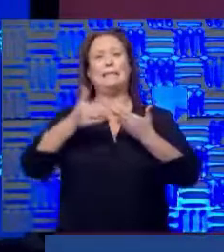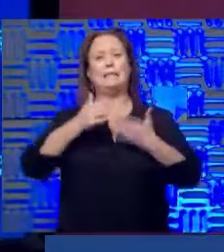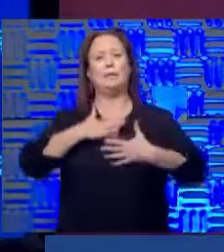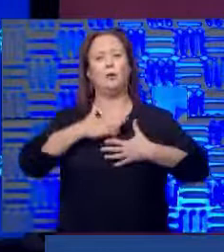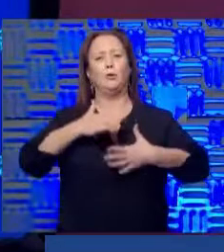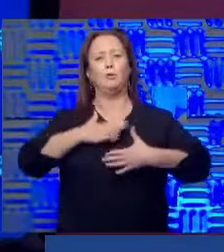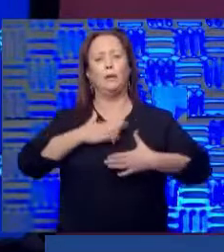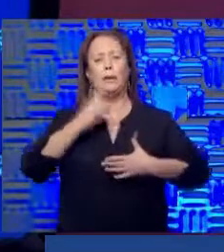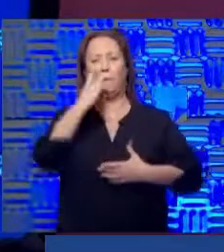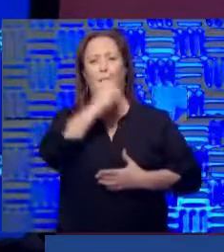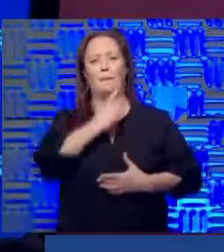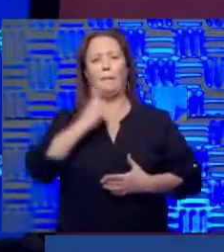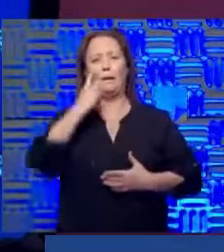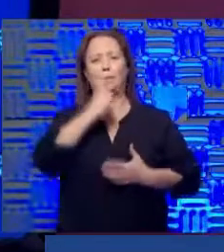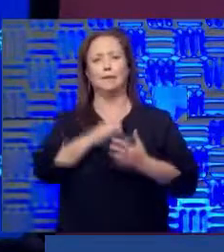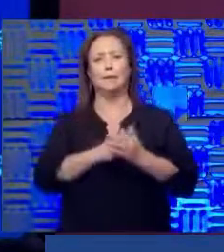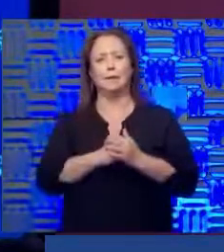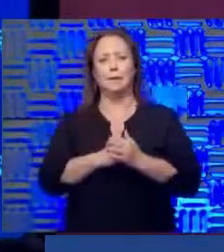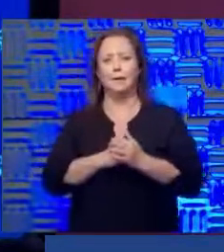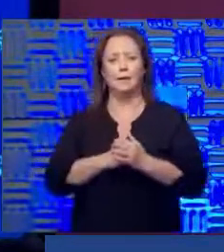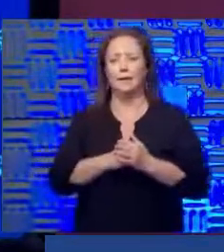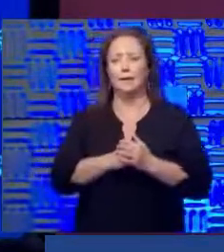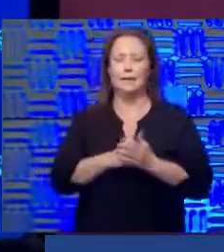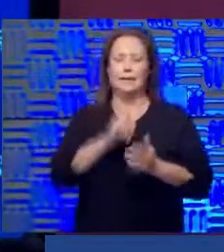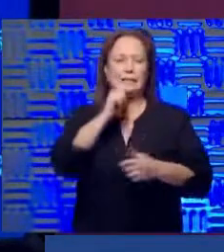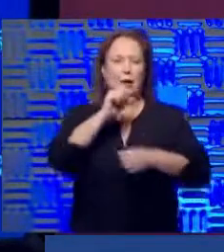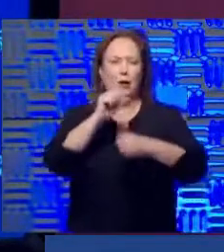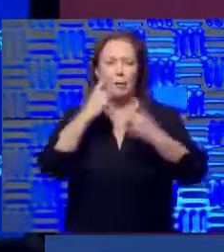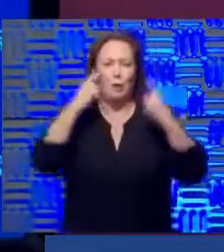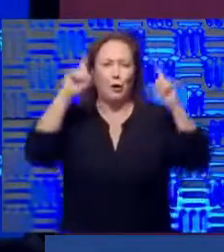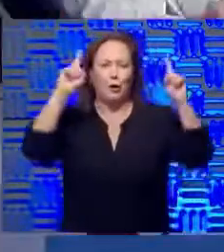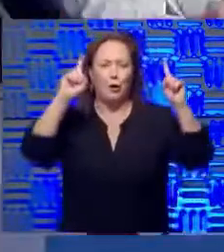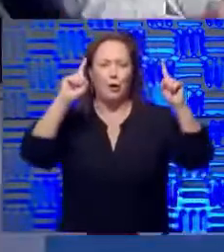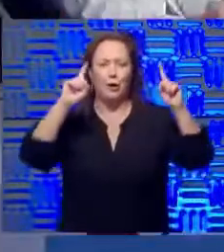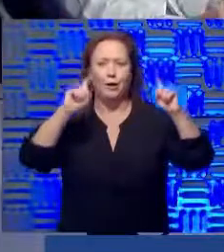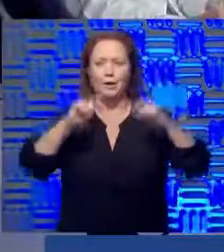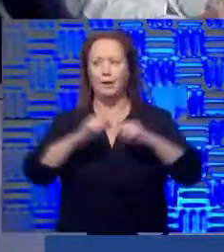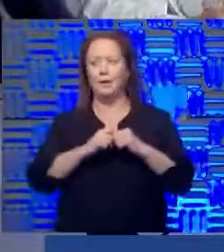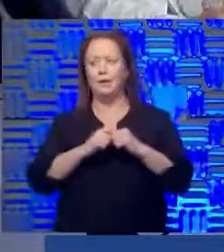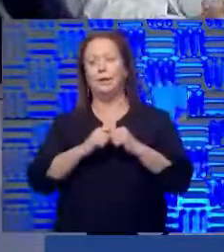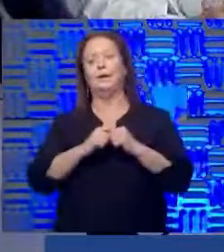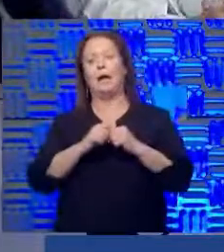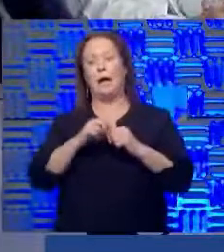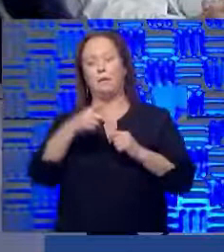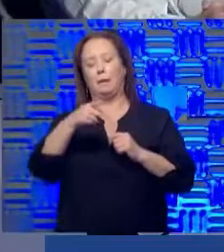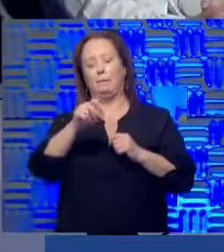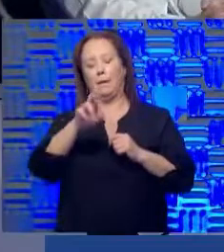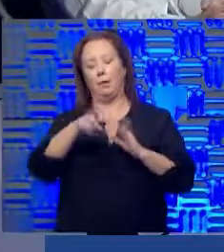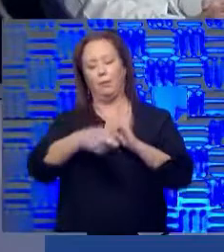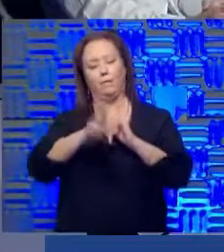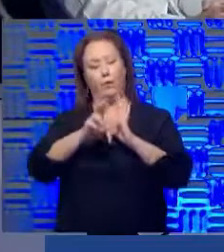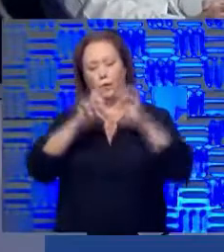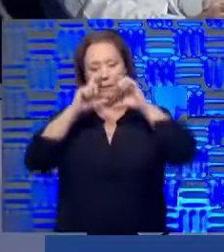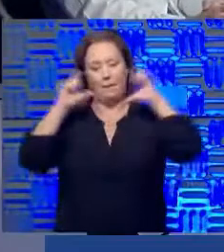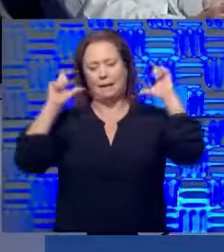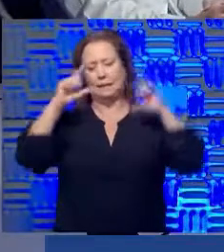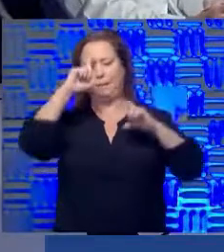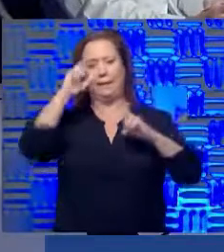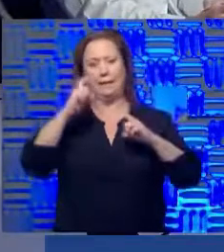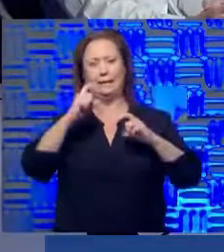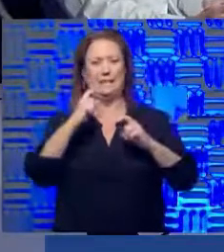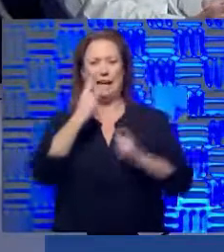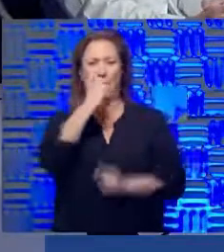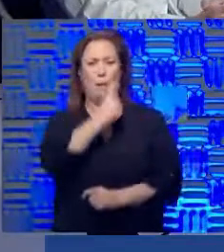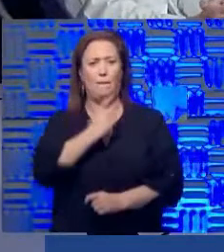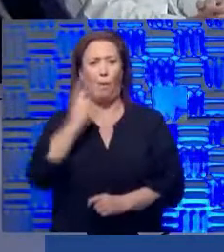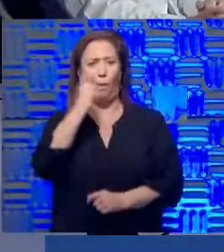breathe like this. Yeah, that may not work as well like that, huh? No, not My at wife all. would, I would peer review that. Yeah, I would hope somebody would peer review